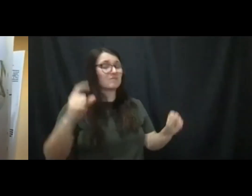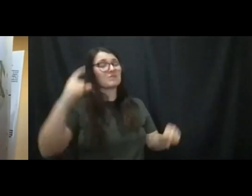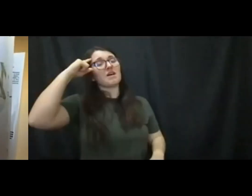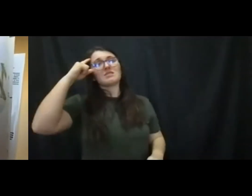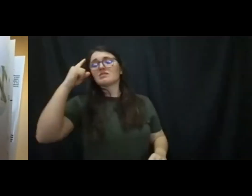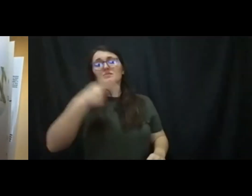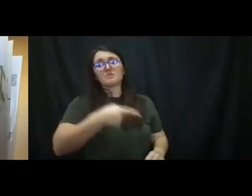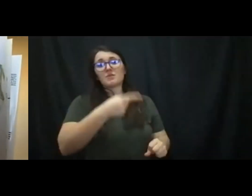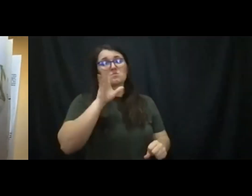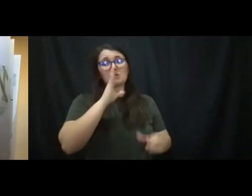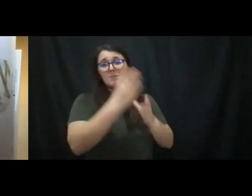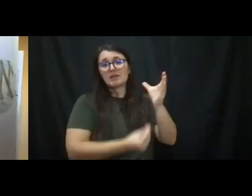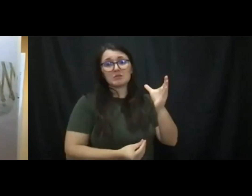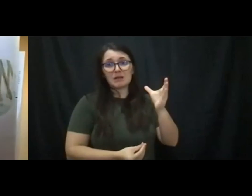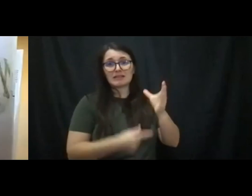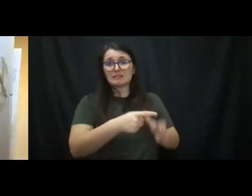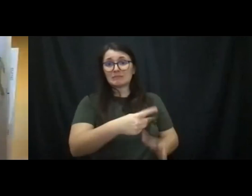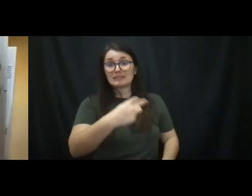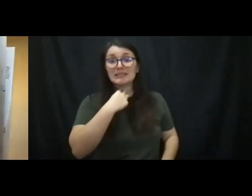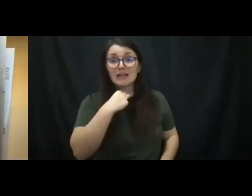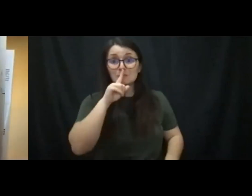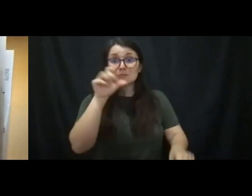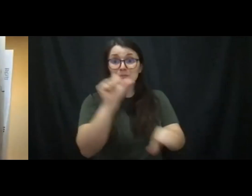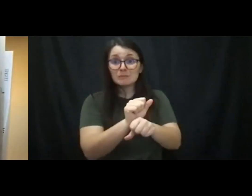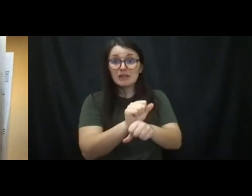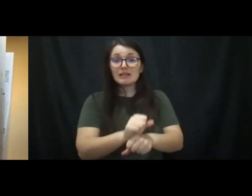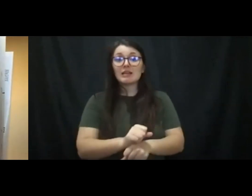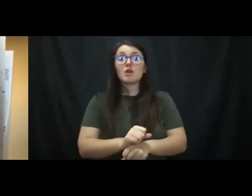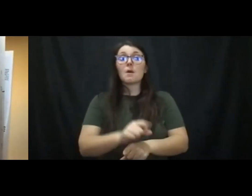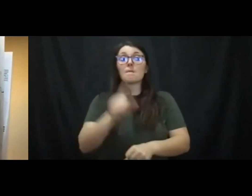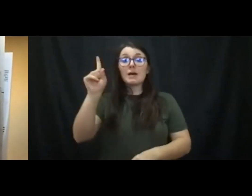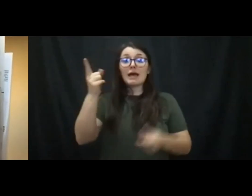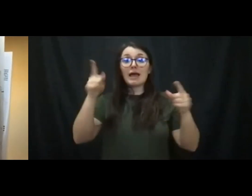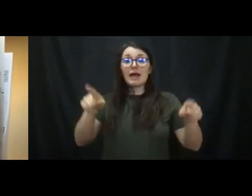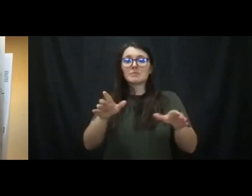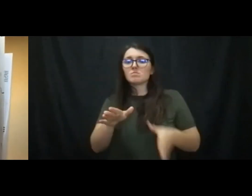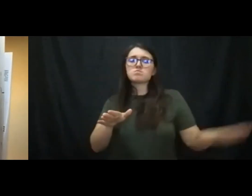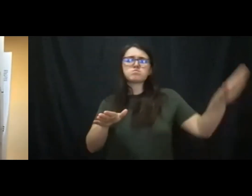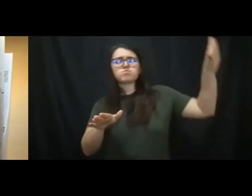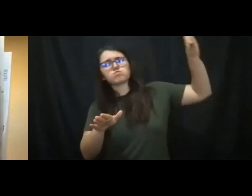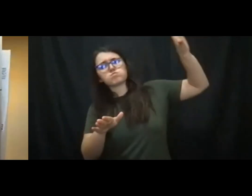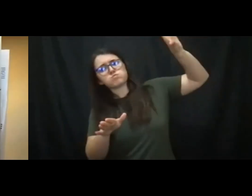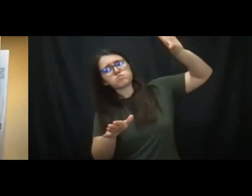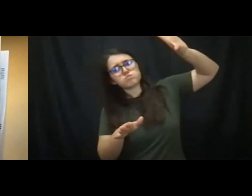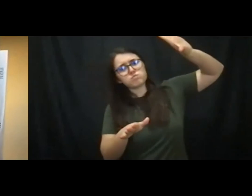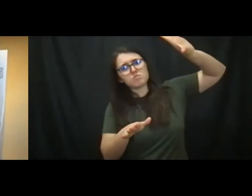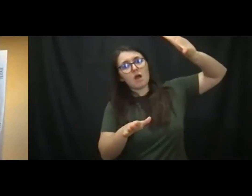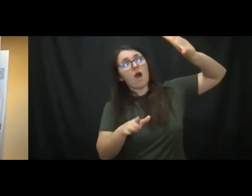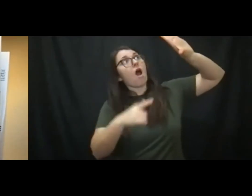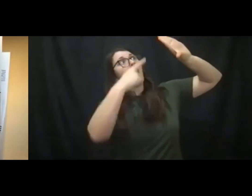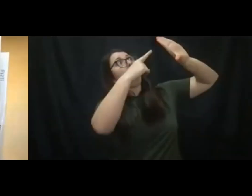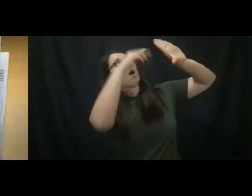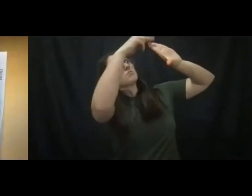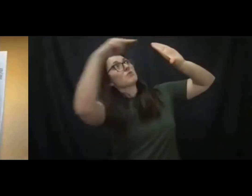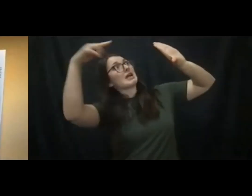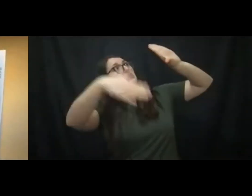Humphrey was stuck. Suddenly, Humphrey lifted one fin way out of the water, almost touching the bridge.